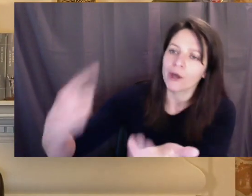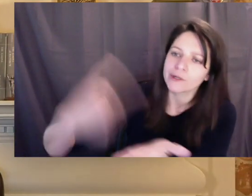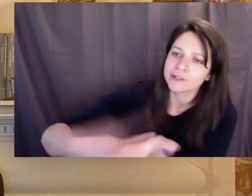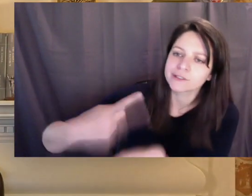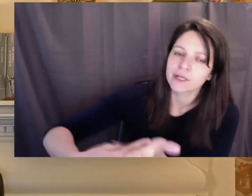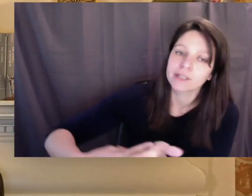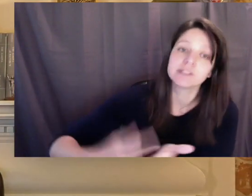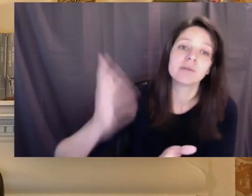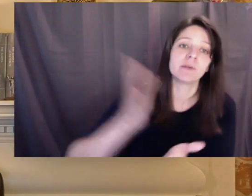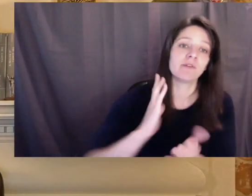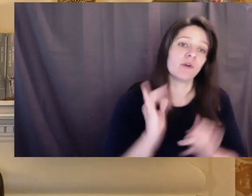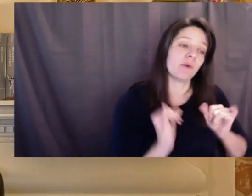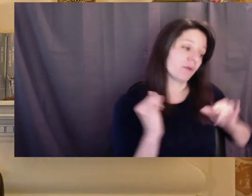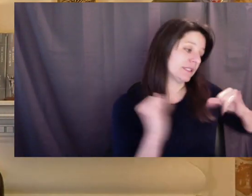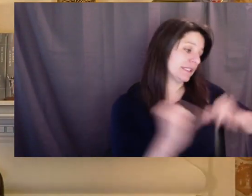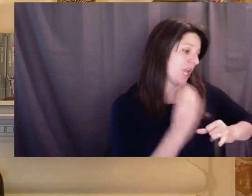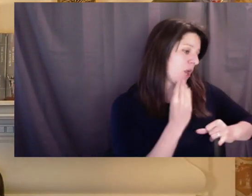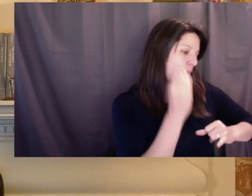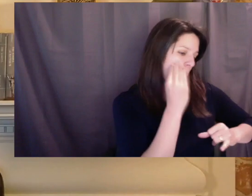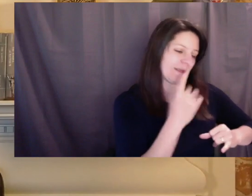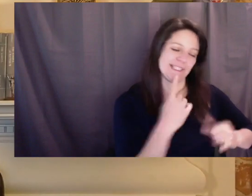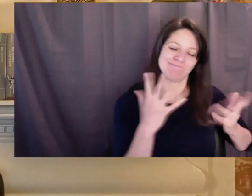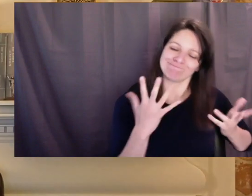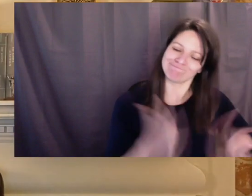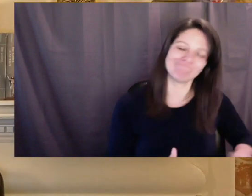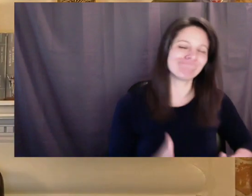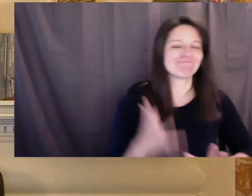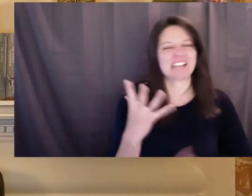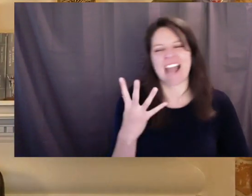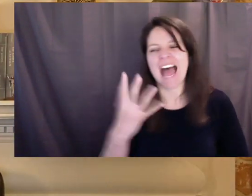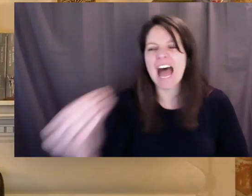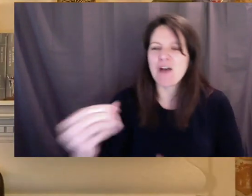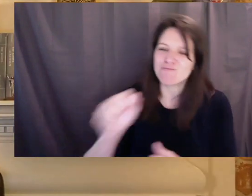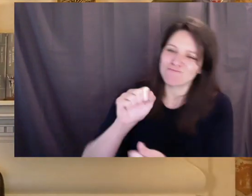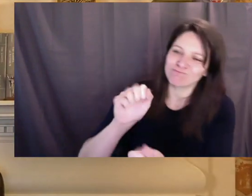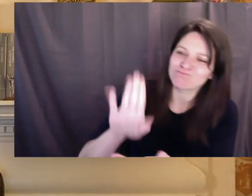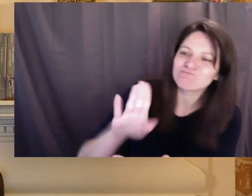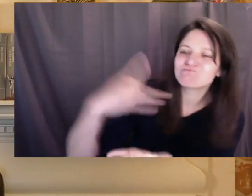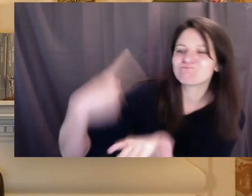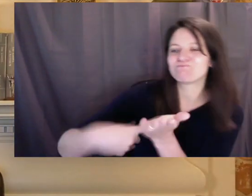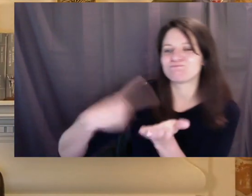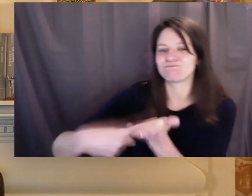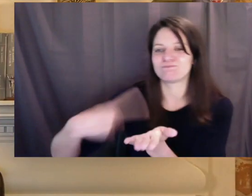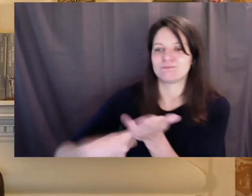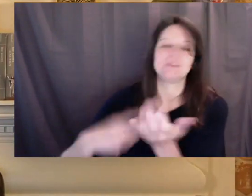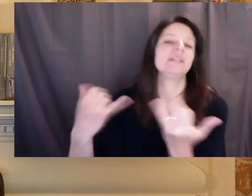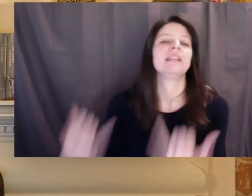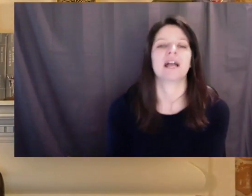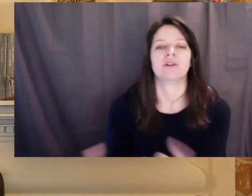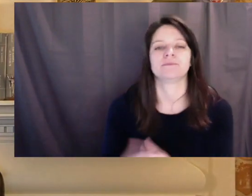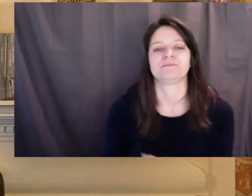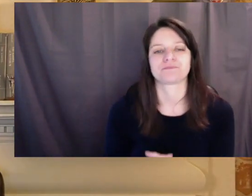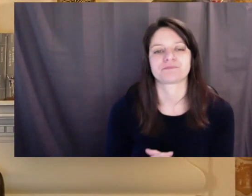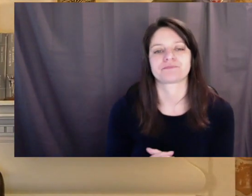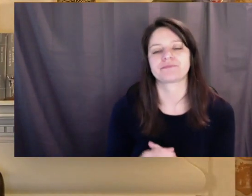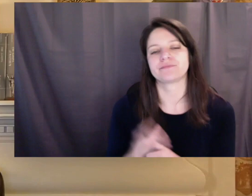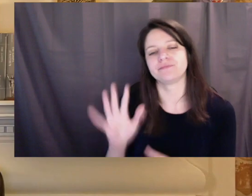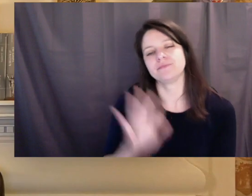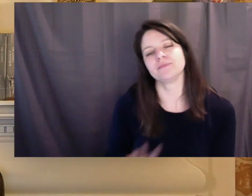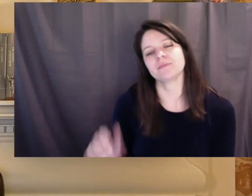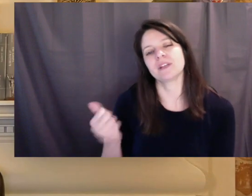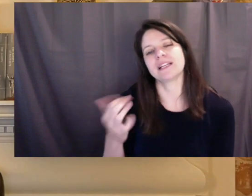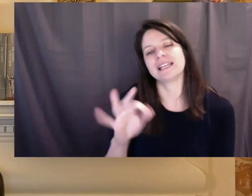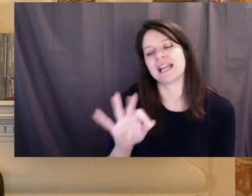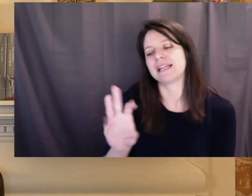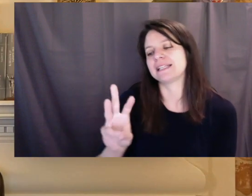over and over again to force the conversation. People who would not leave their house because of this pandemic said, I must leave my house now because I must be